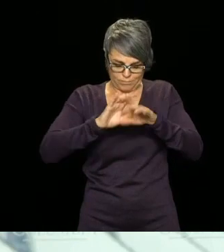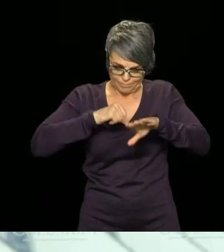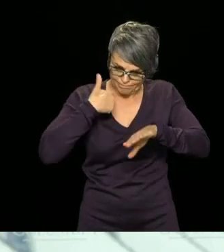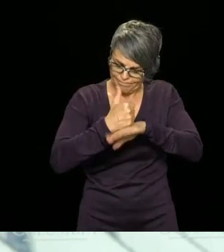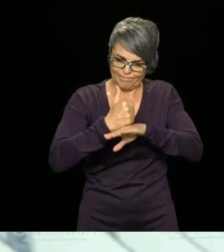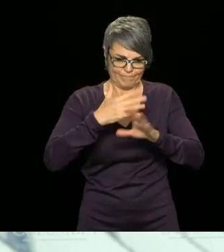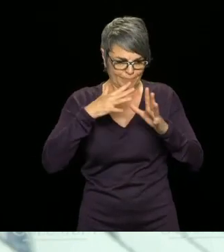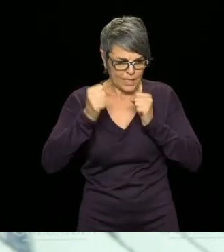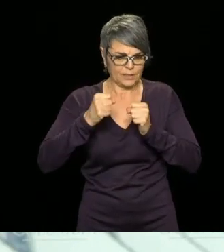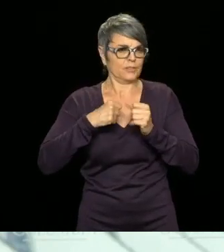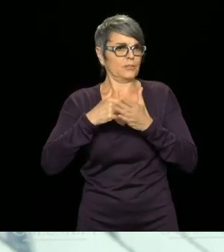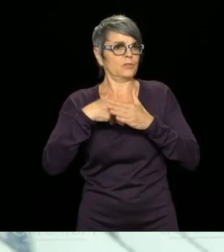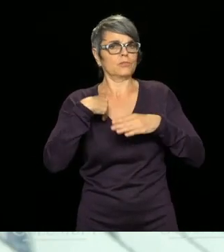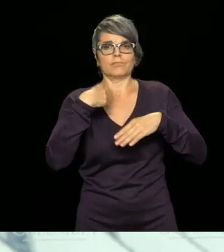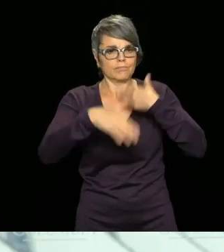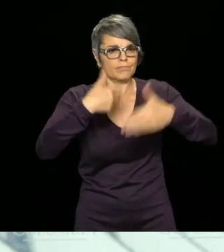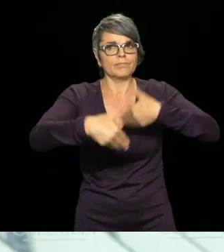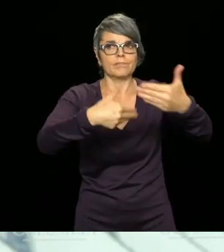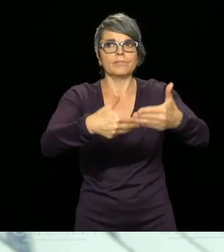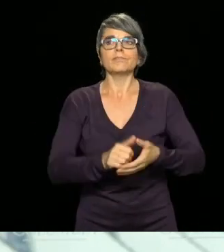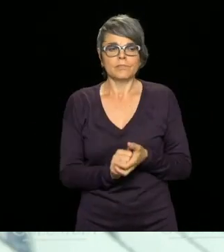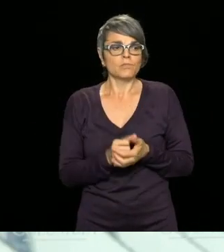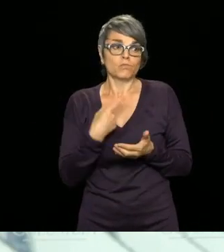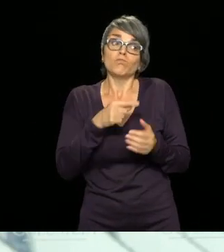to doing just that.